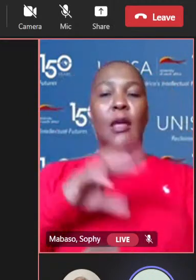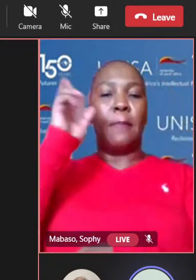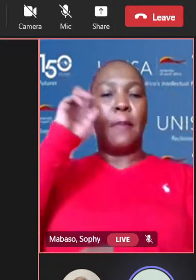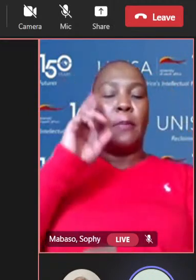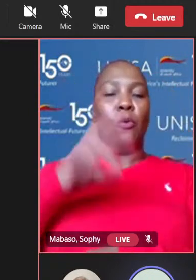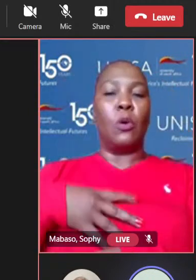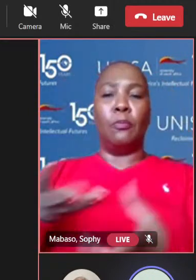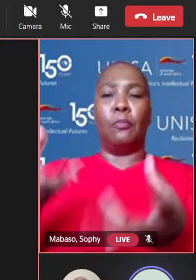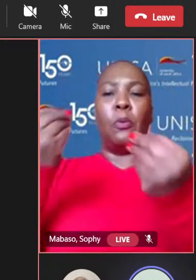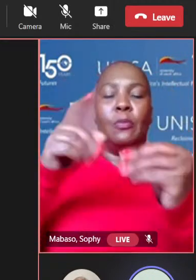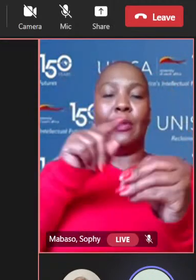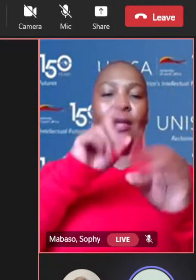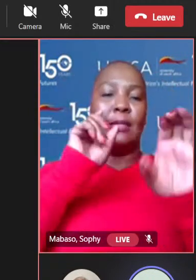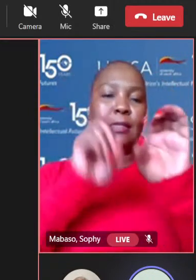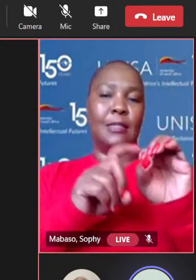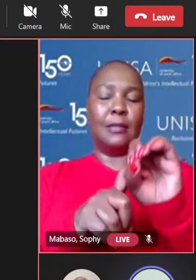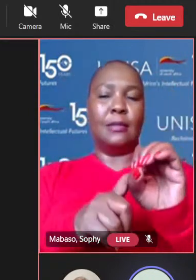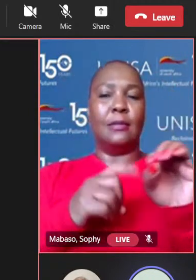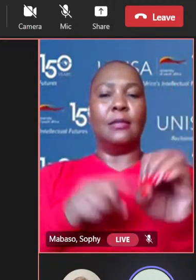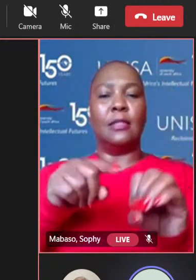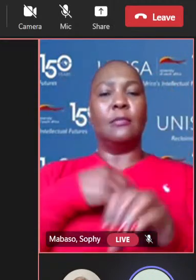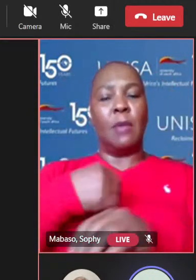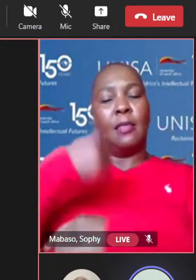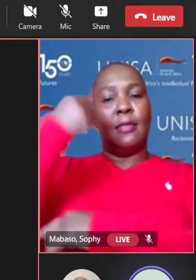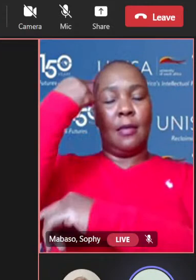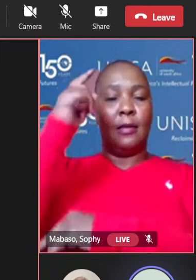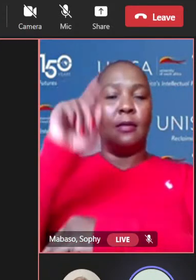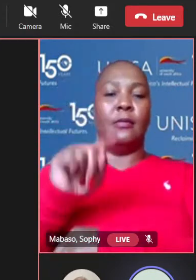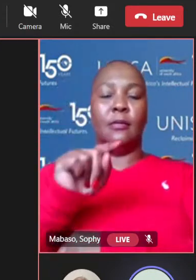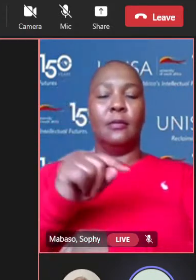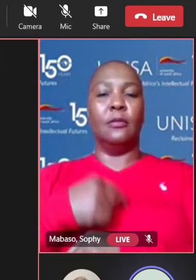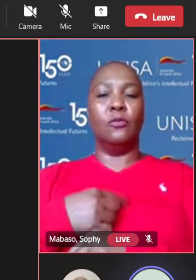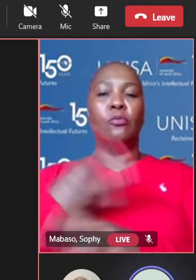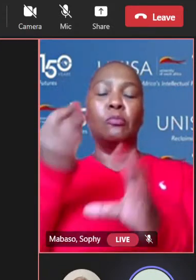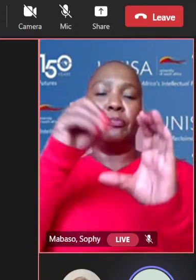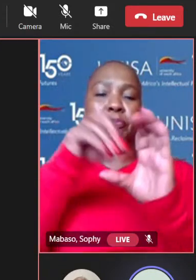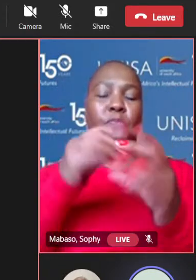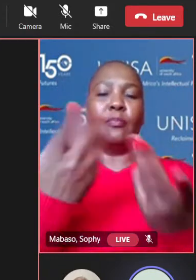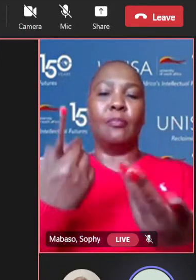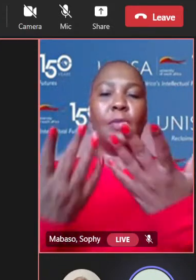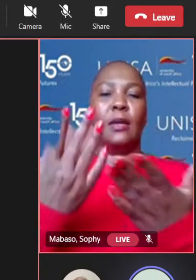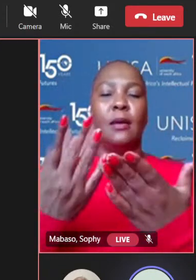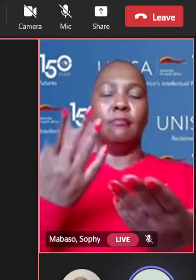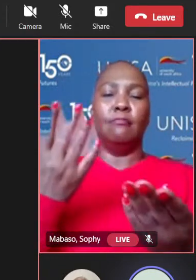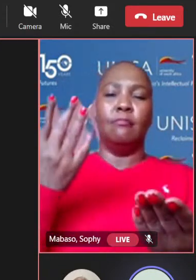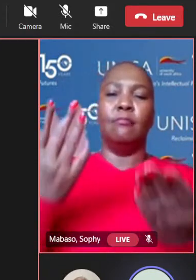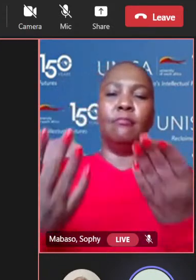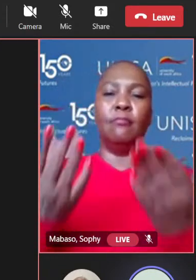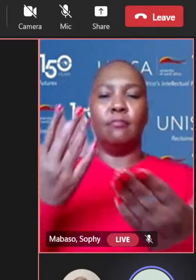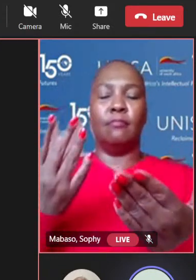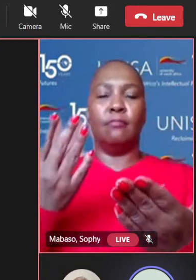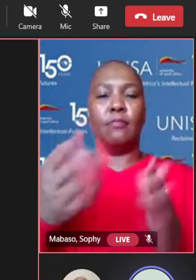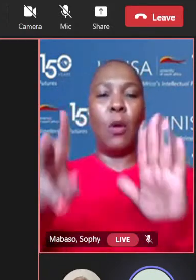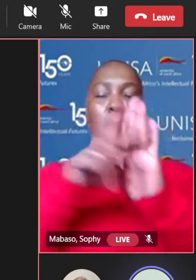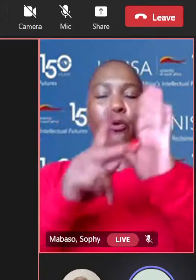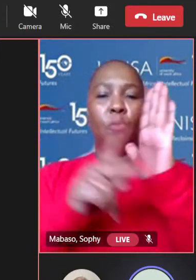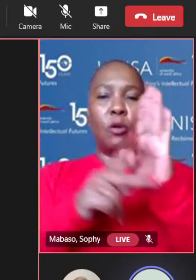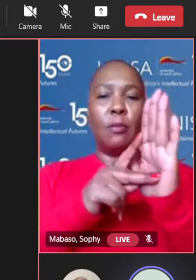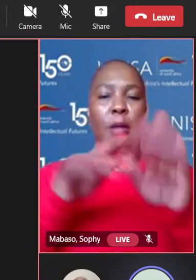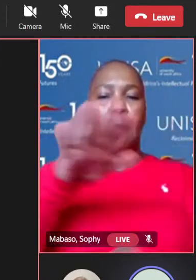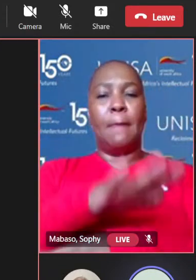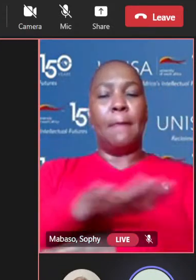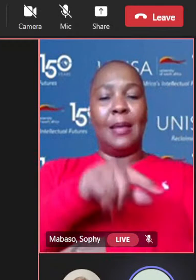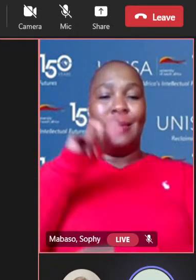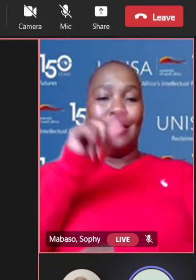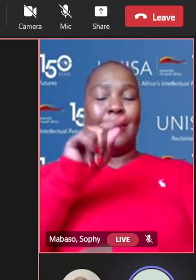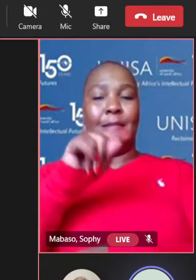qualification. That's my assumption. And therefore, you need to put a kind of a program in place of saying, this is the road.